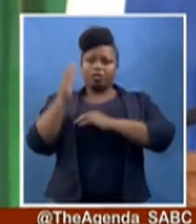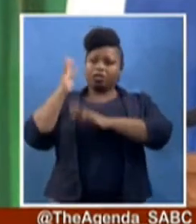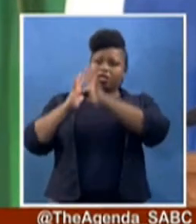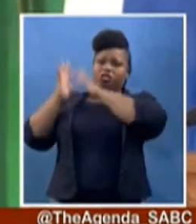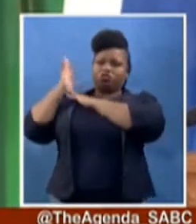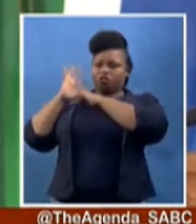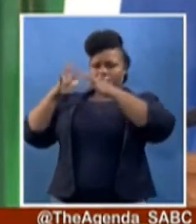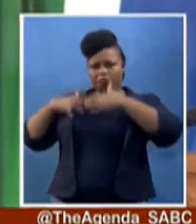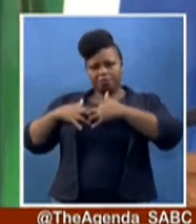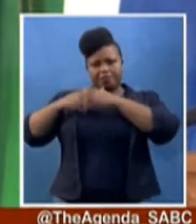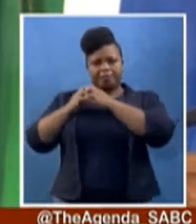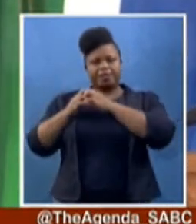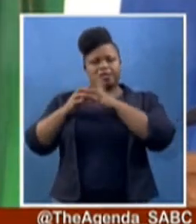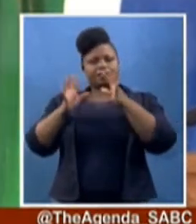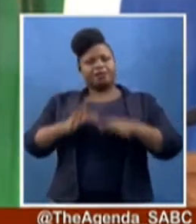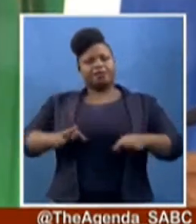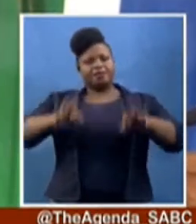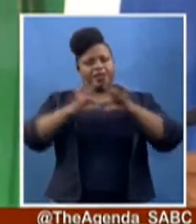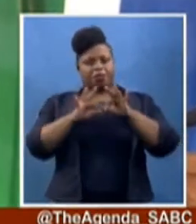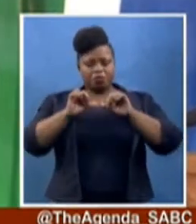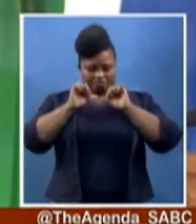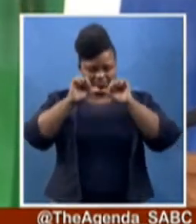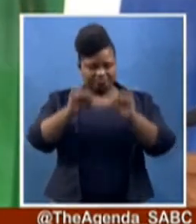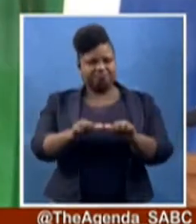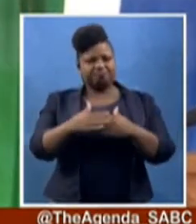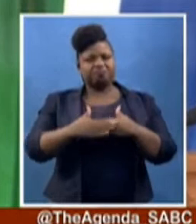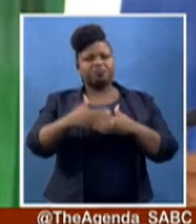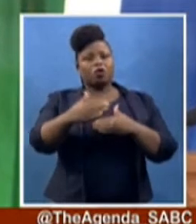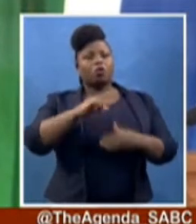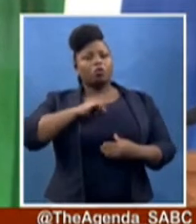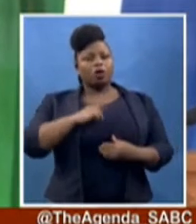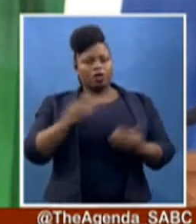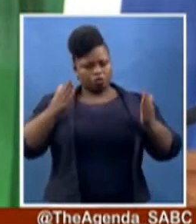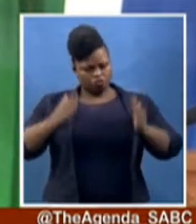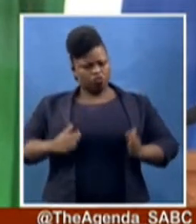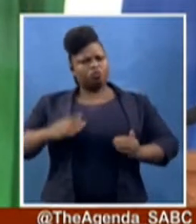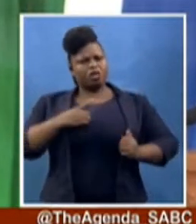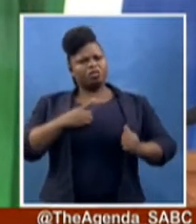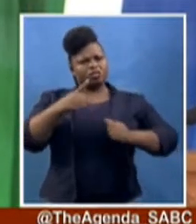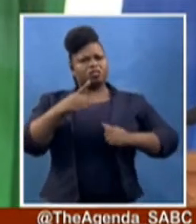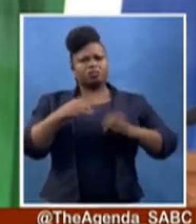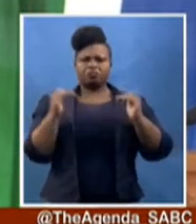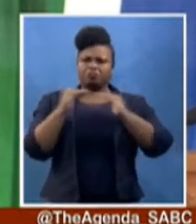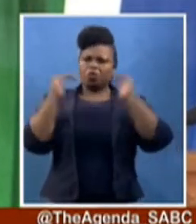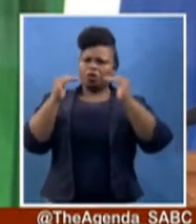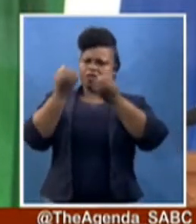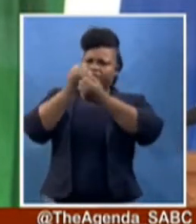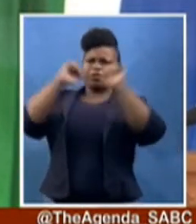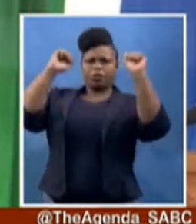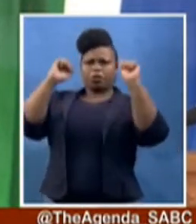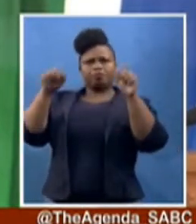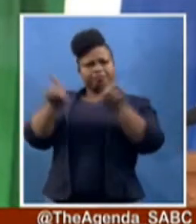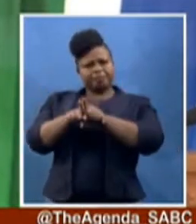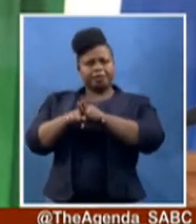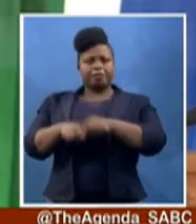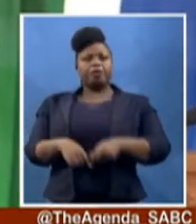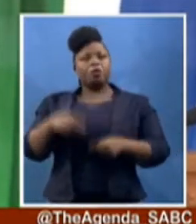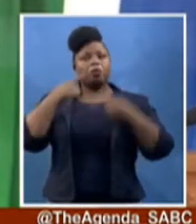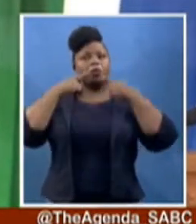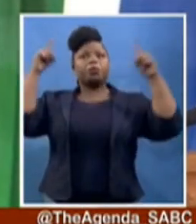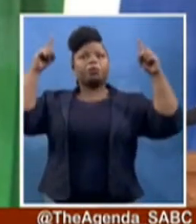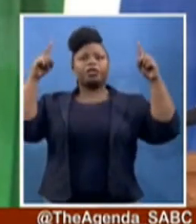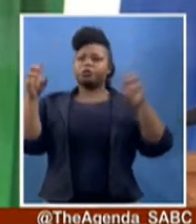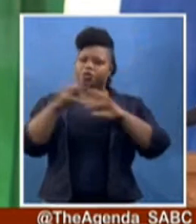cherish, which are human dignity, equality, and freedom. It proclaims to the world that we are a society committed to